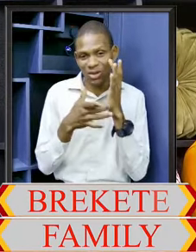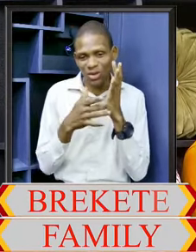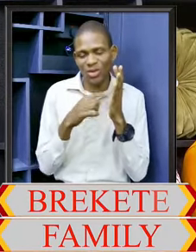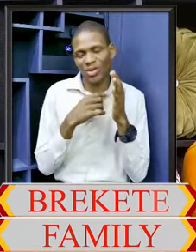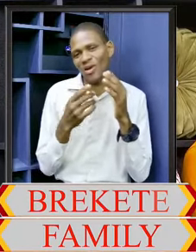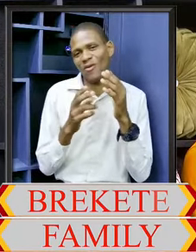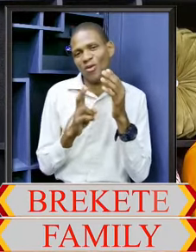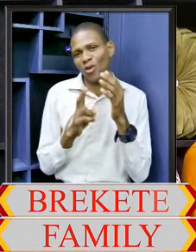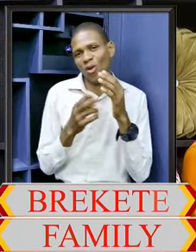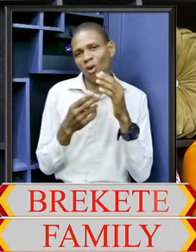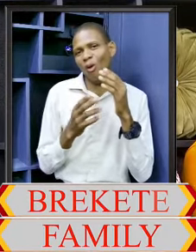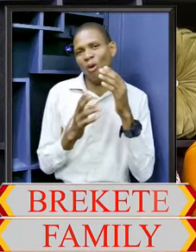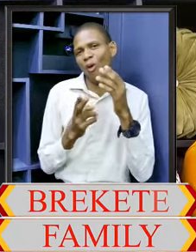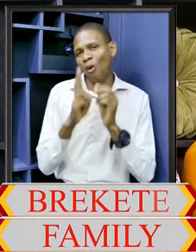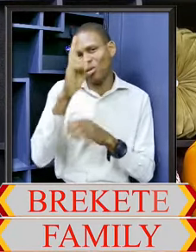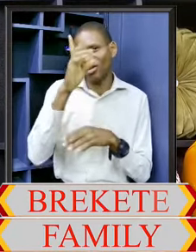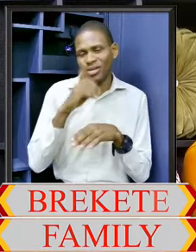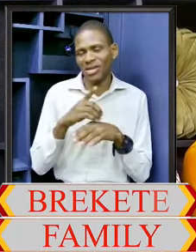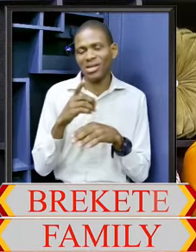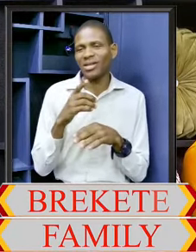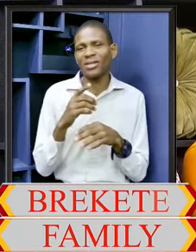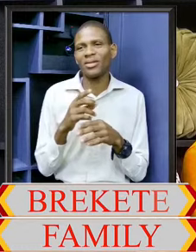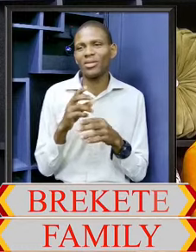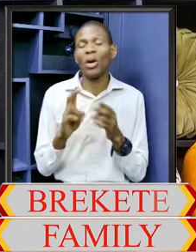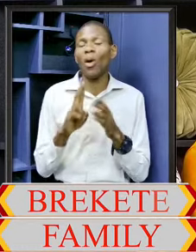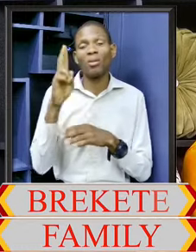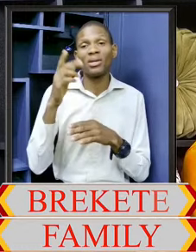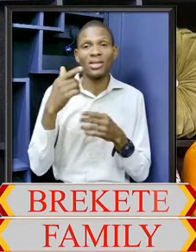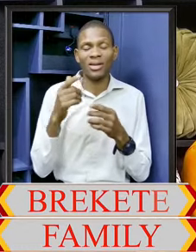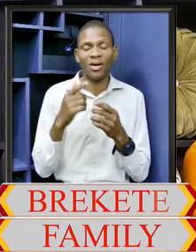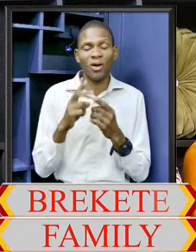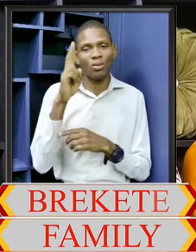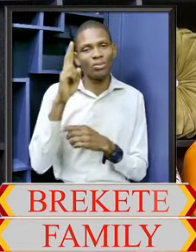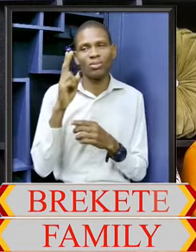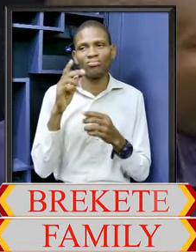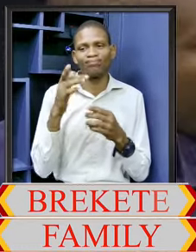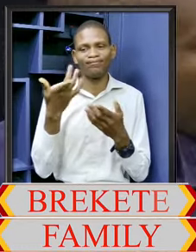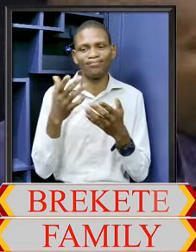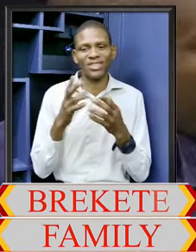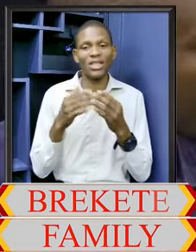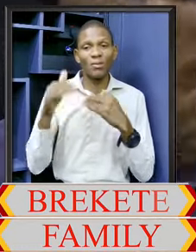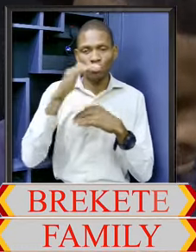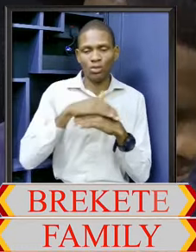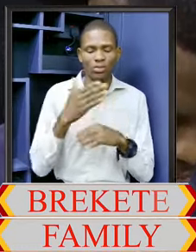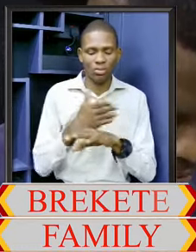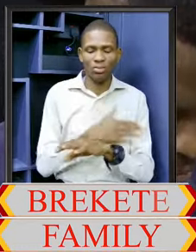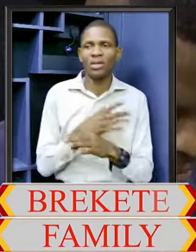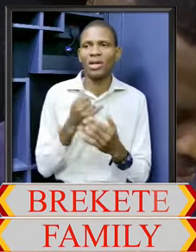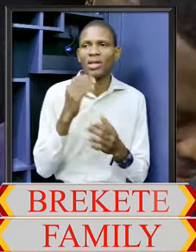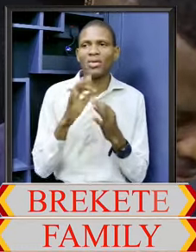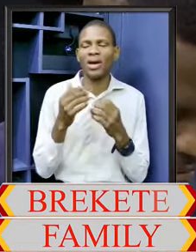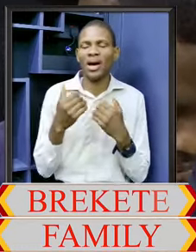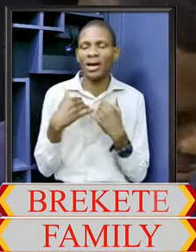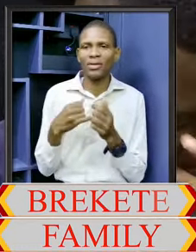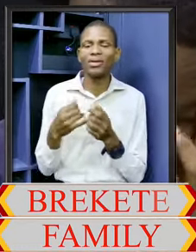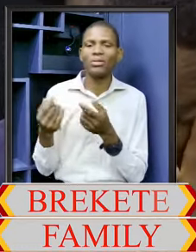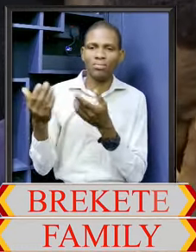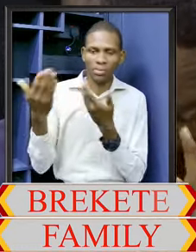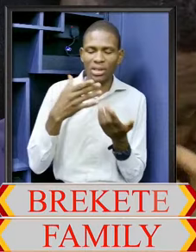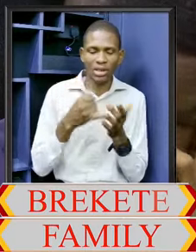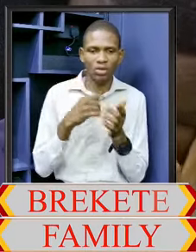the technology, so we know they use that decoder again. If you still get that decoder for house, all you need to do that to bring our com